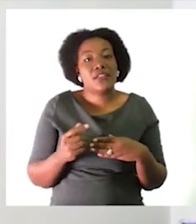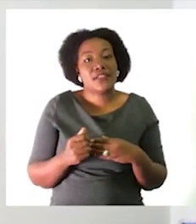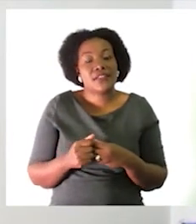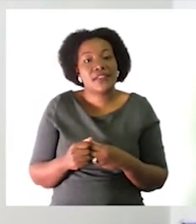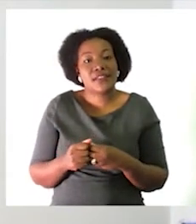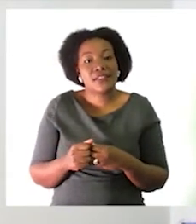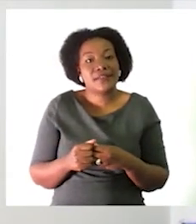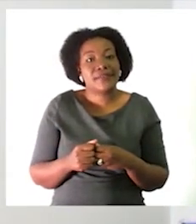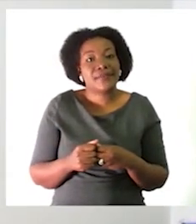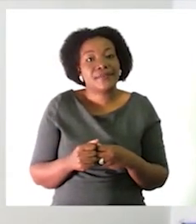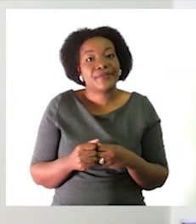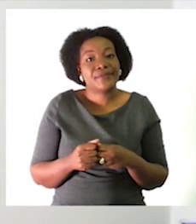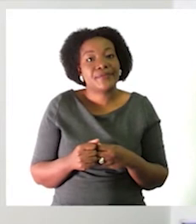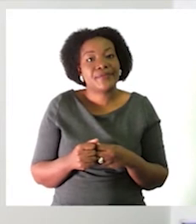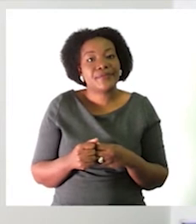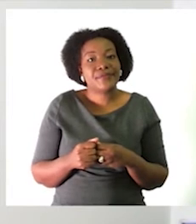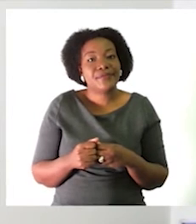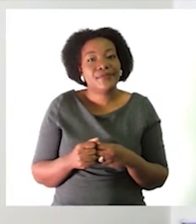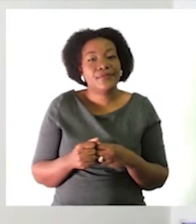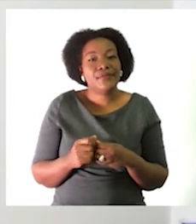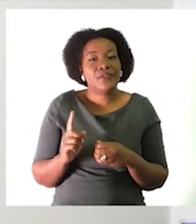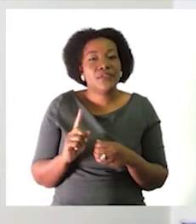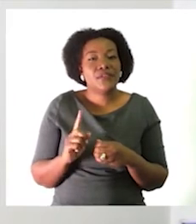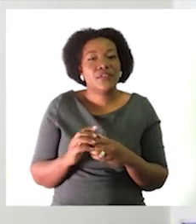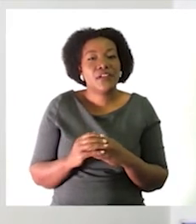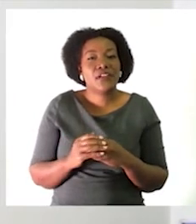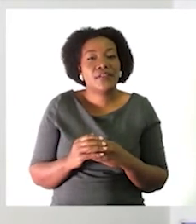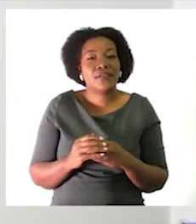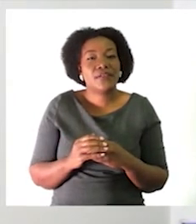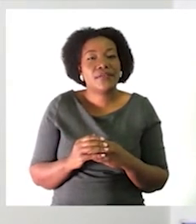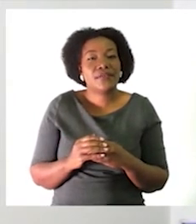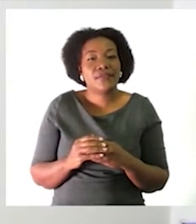dollar. What if you have